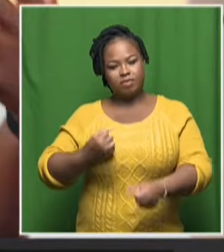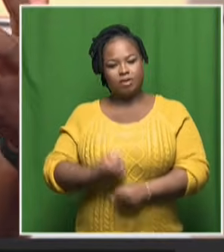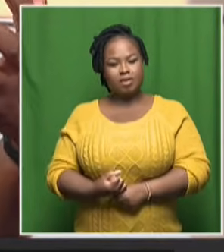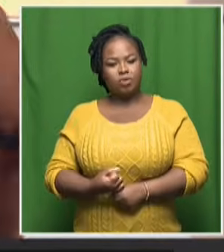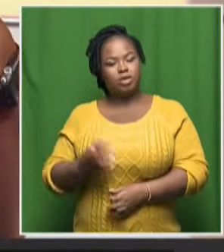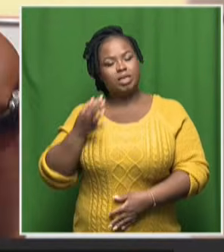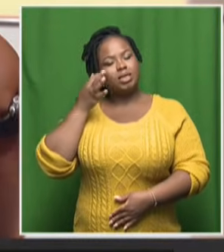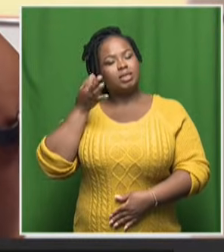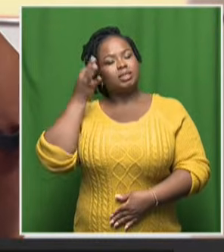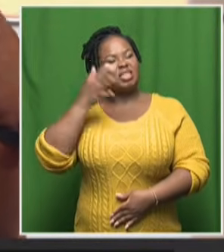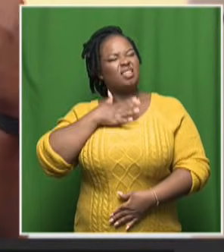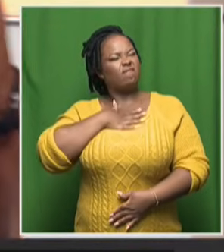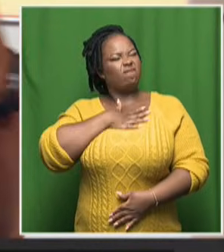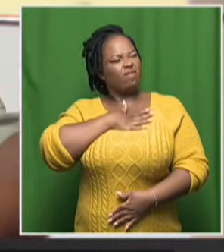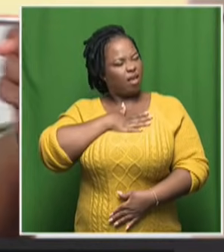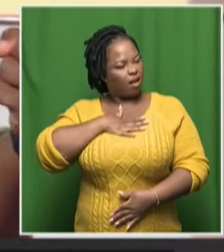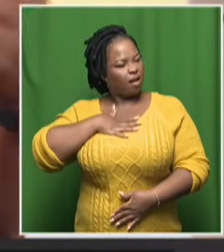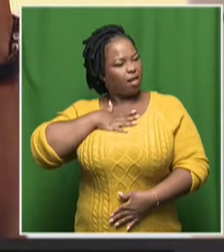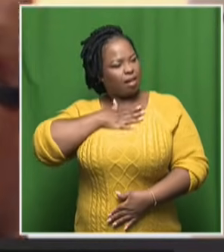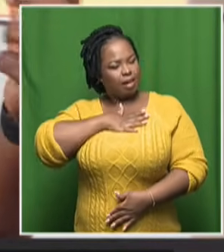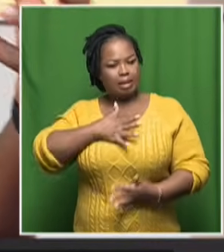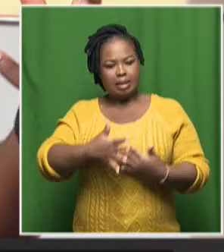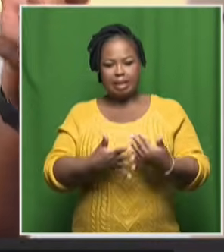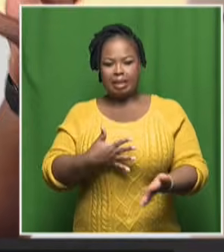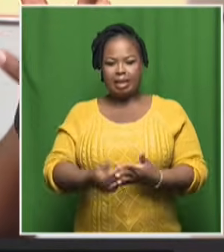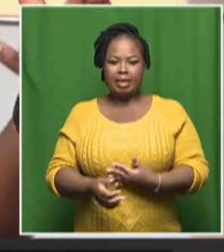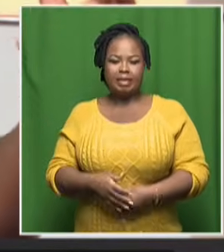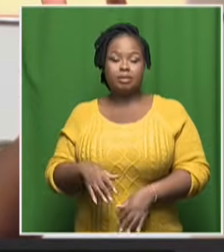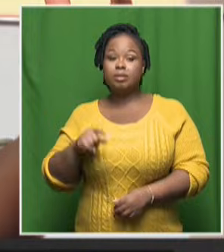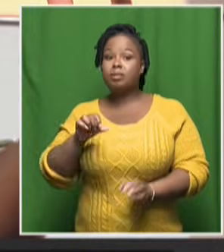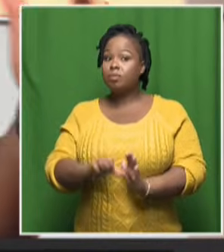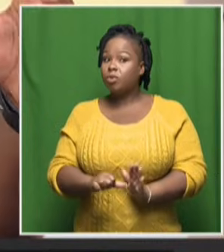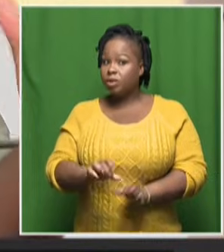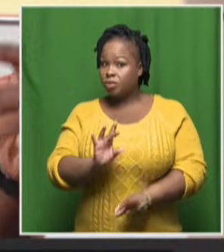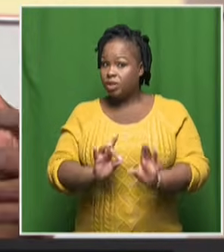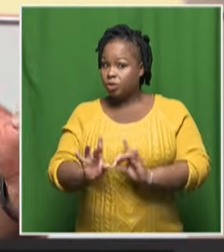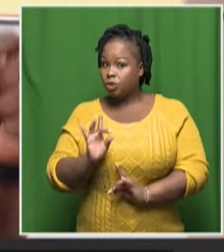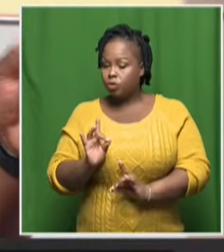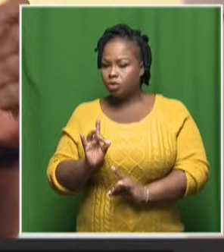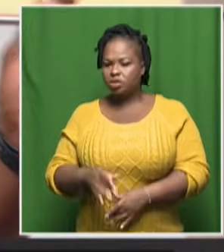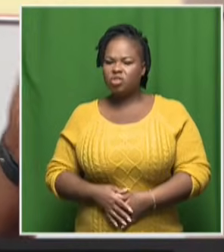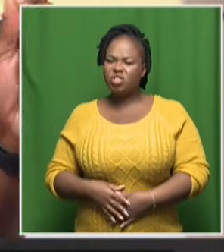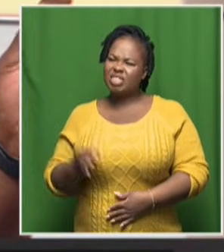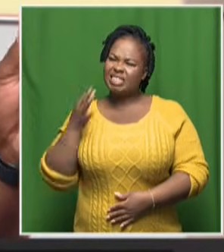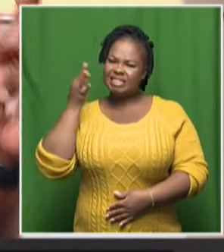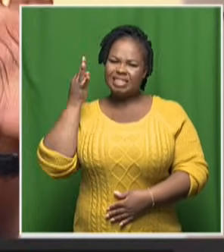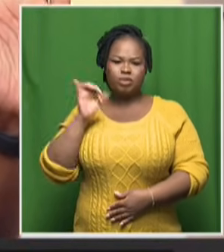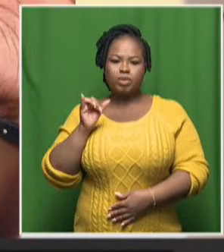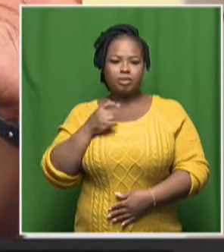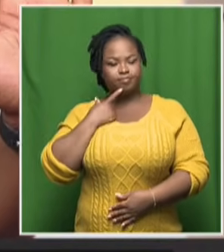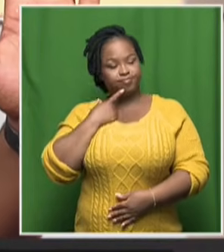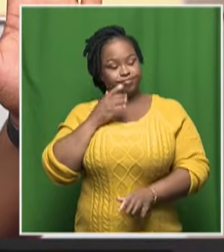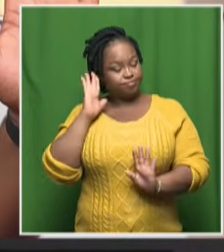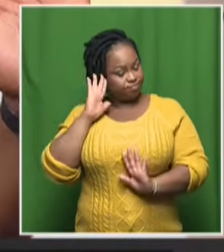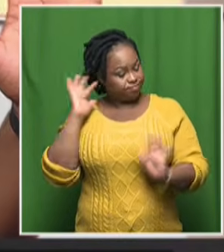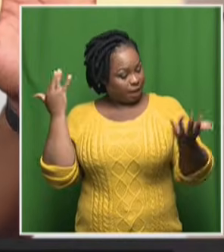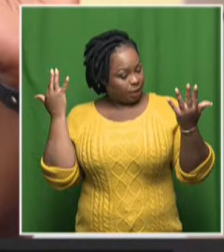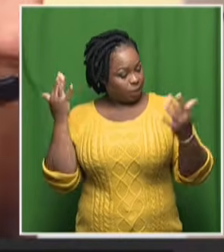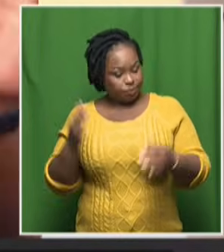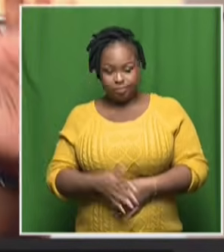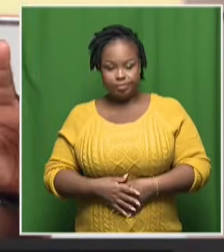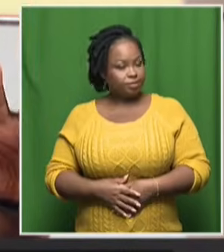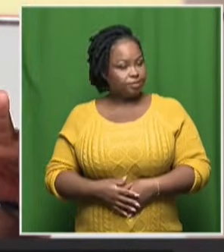and when they sing along, they feel it, you know? Whatever song, that's why song selection is very important. When you would ask me, Bongi, what songs are you singing tonight? I'd be like, I don't know.